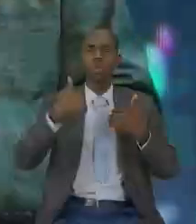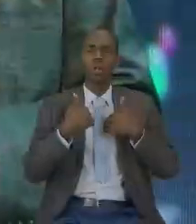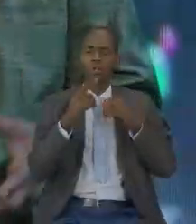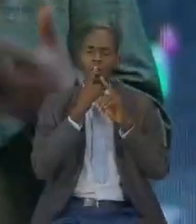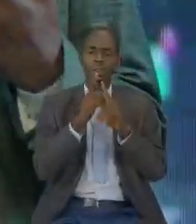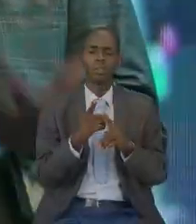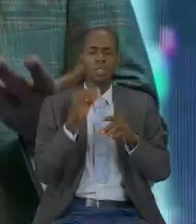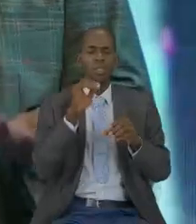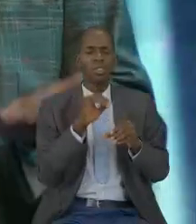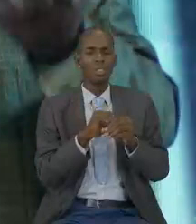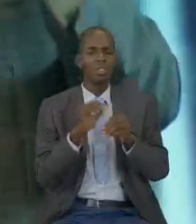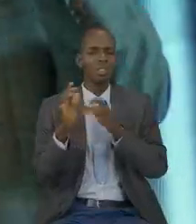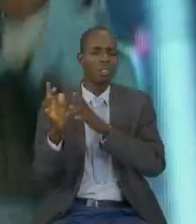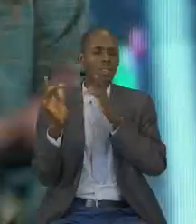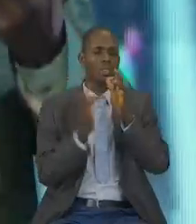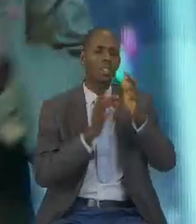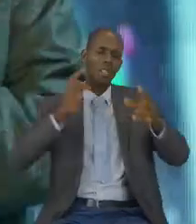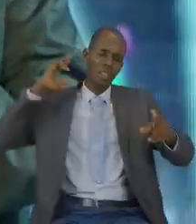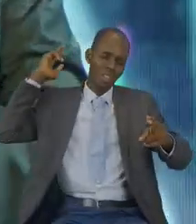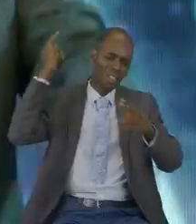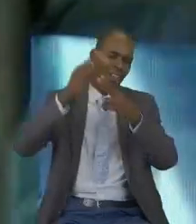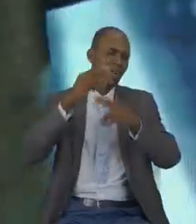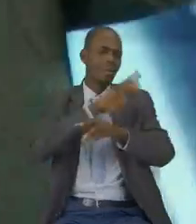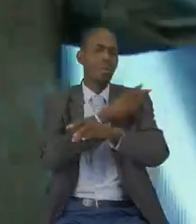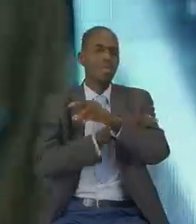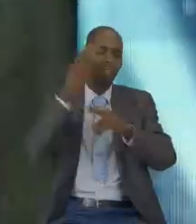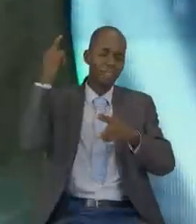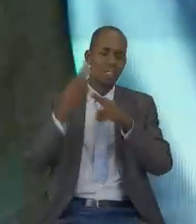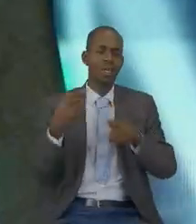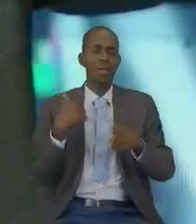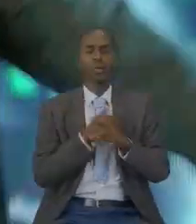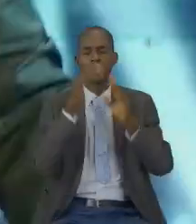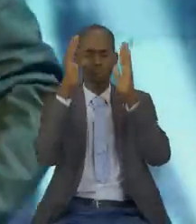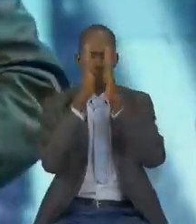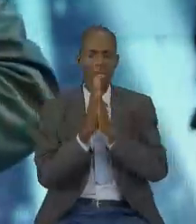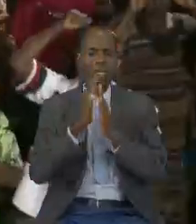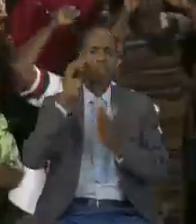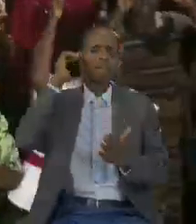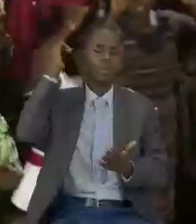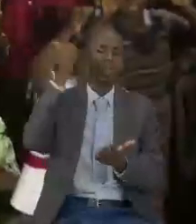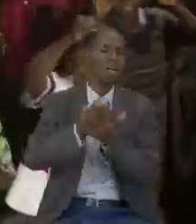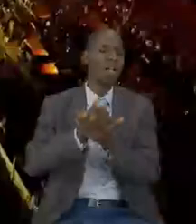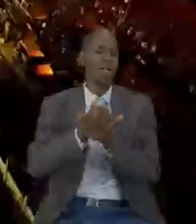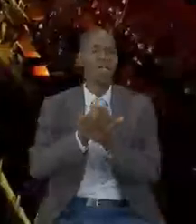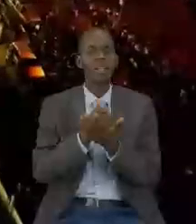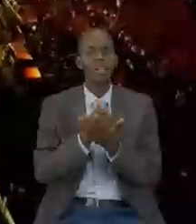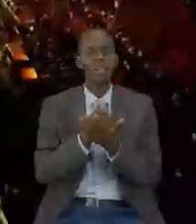answered. In Jesus' mighty name, we pray.